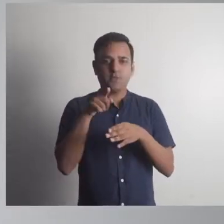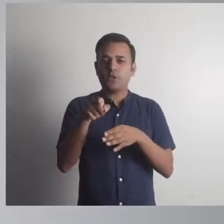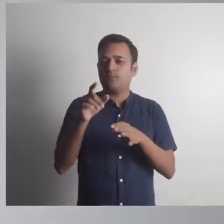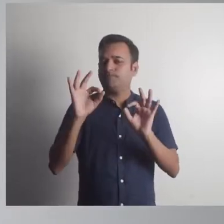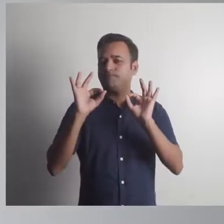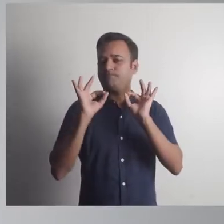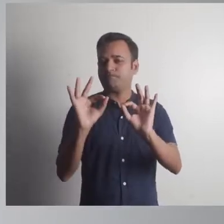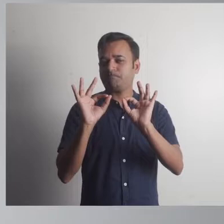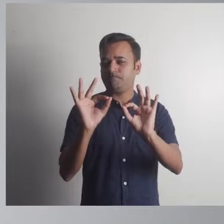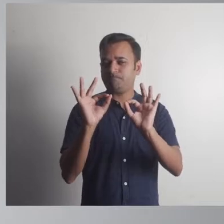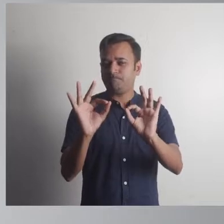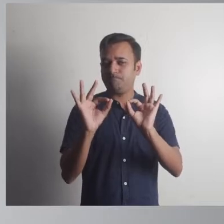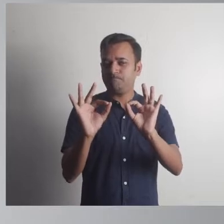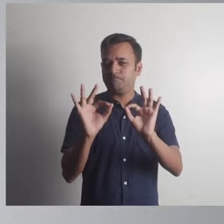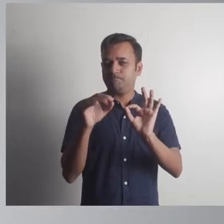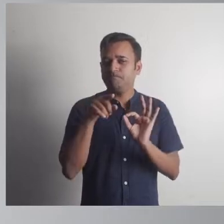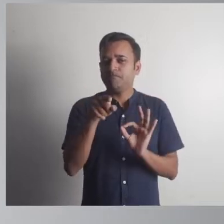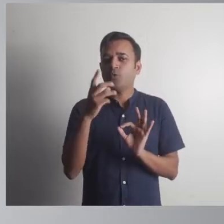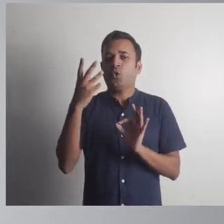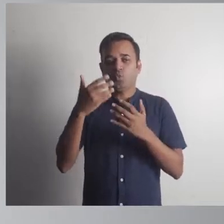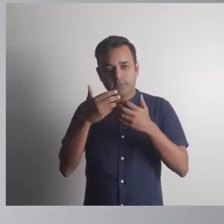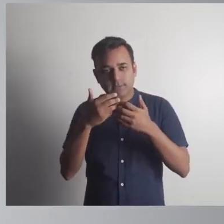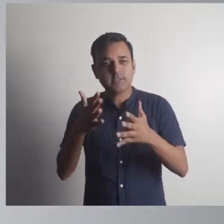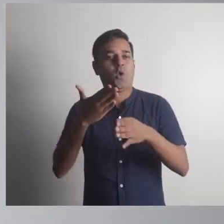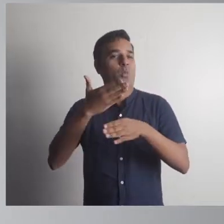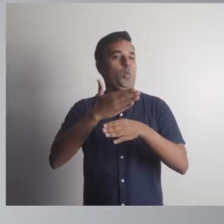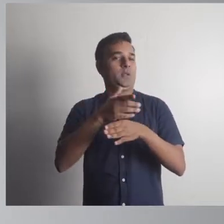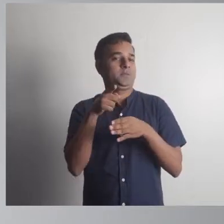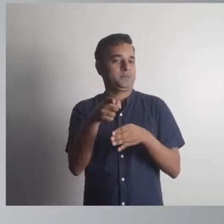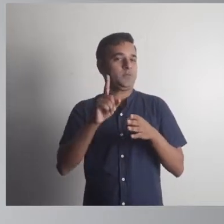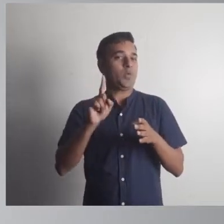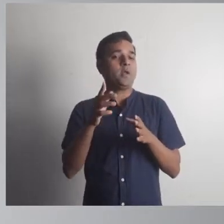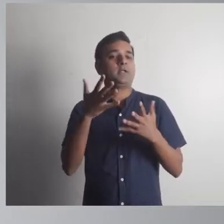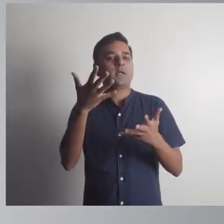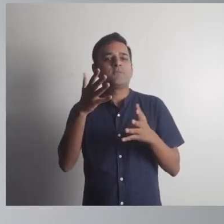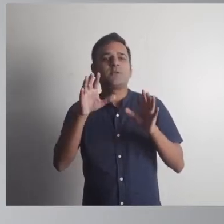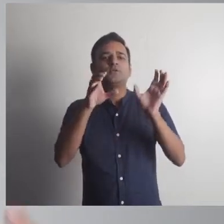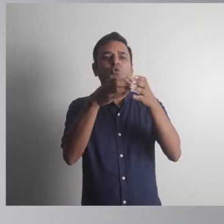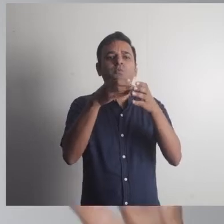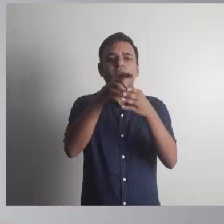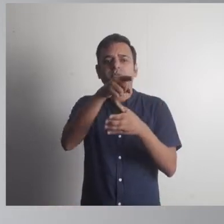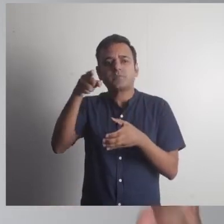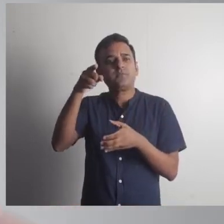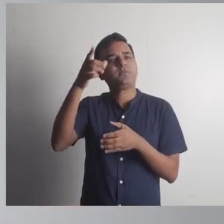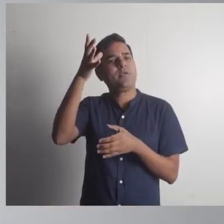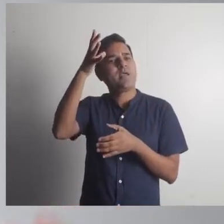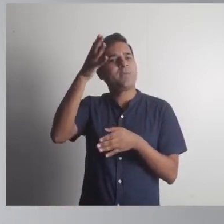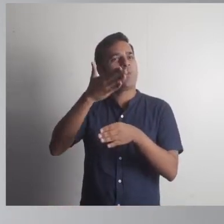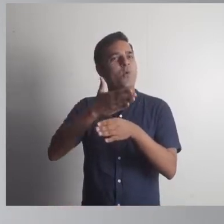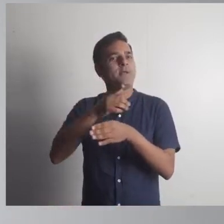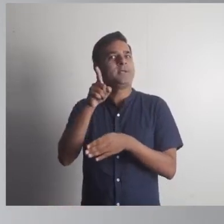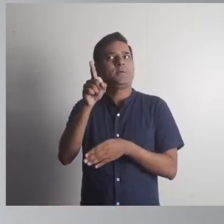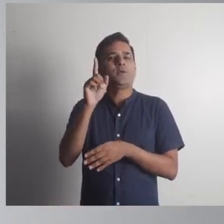African-American feminist called Kimberly Crenshaw. And in the 1980s, she says herself that it has been